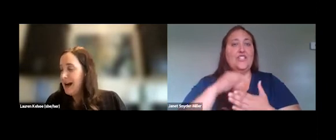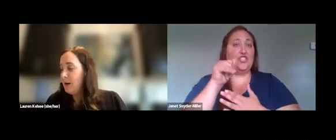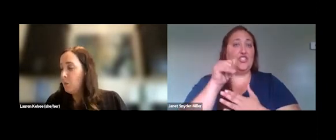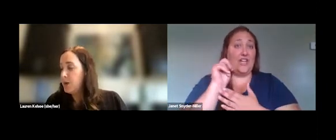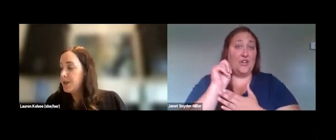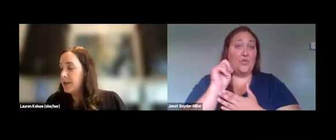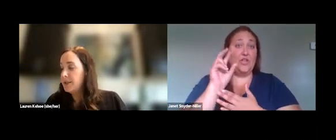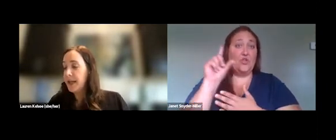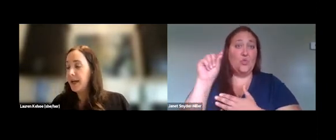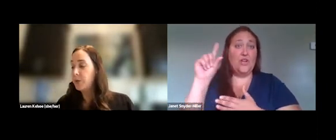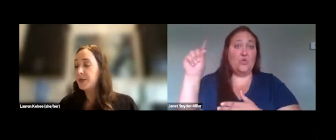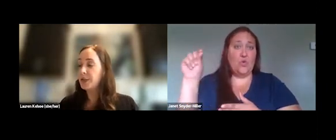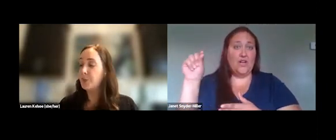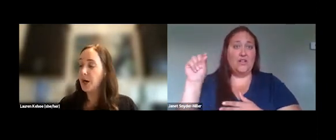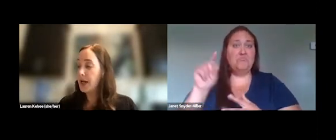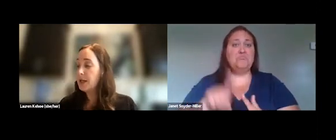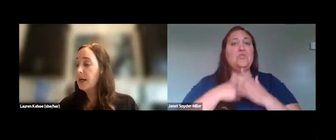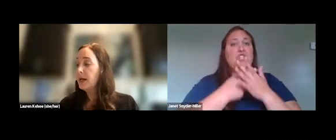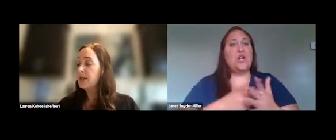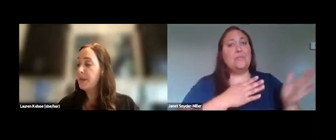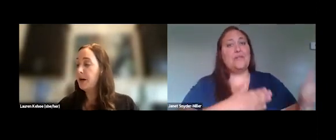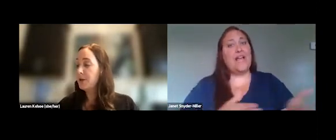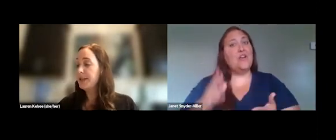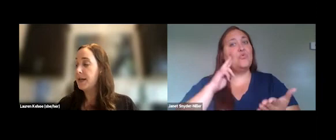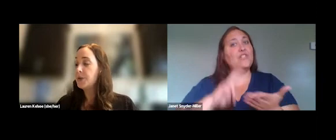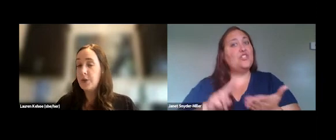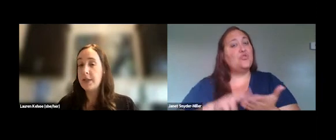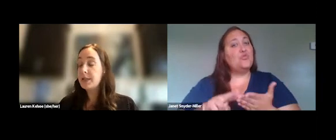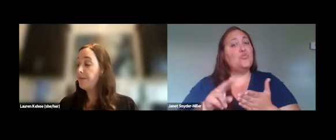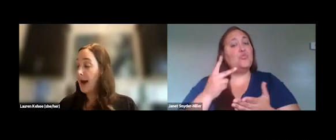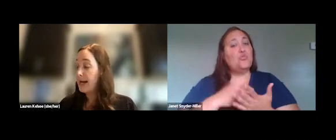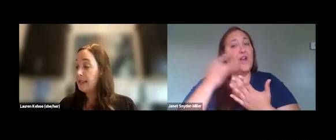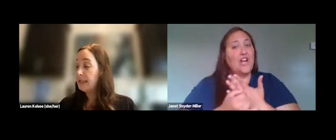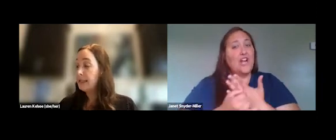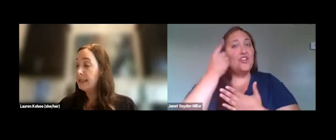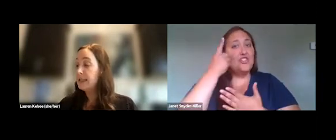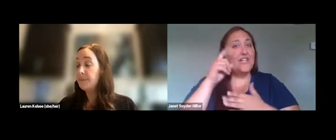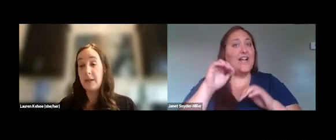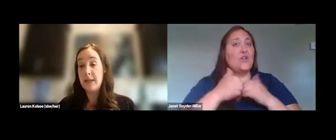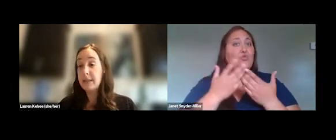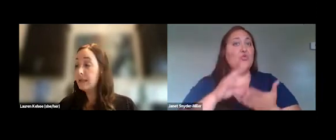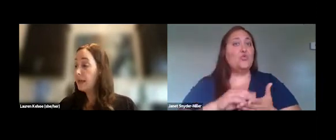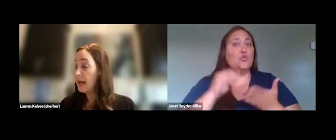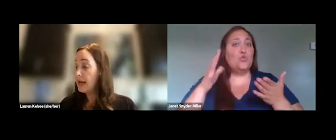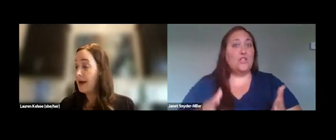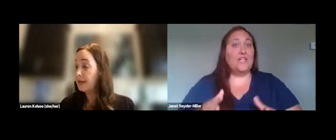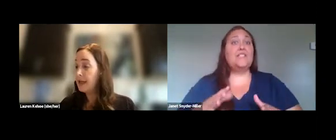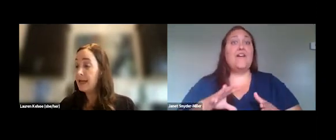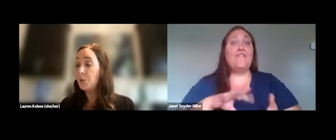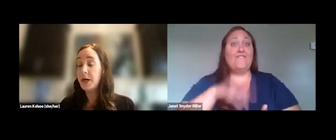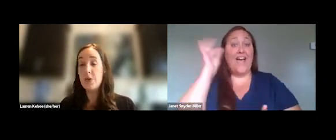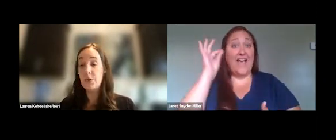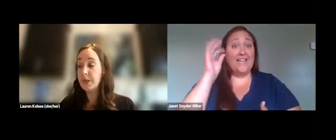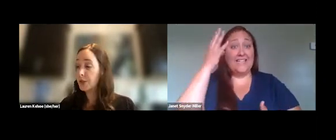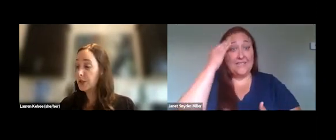2020, we started to plan a research project to better understand how students find, experience, and